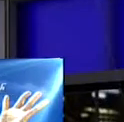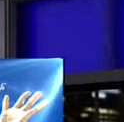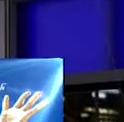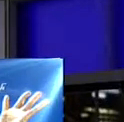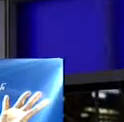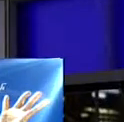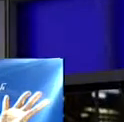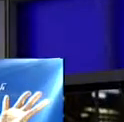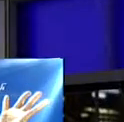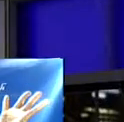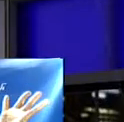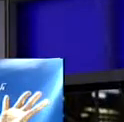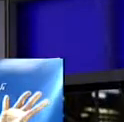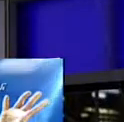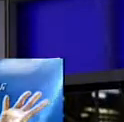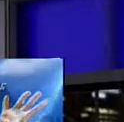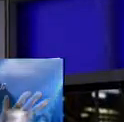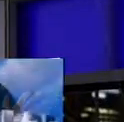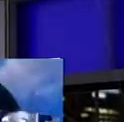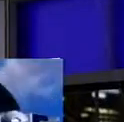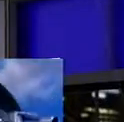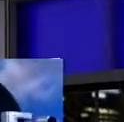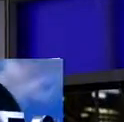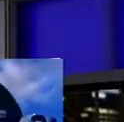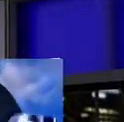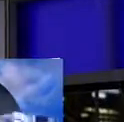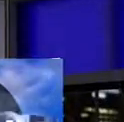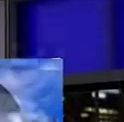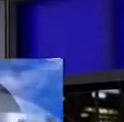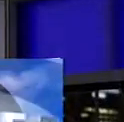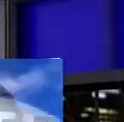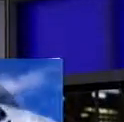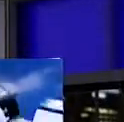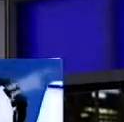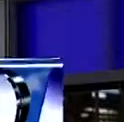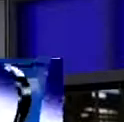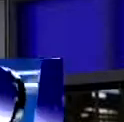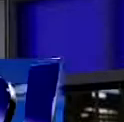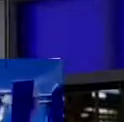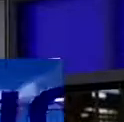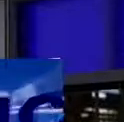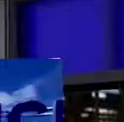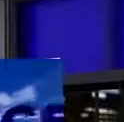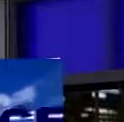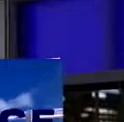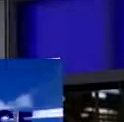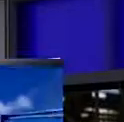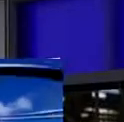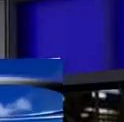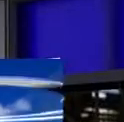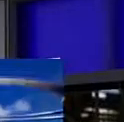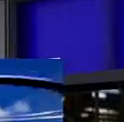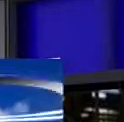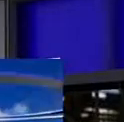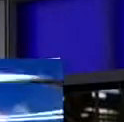ni wakasa na bra wo gusu suan e rade kasa kire wo se o de na asem be ye dwuma na kwaje ayo